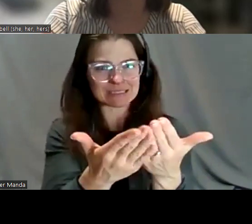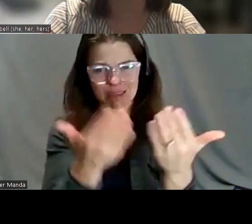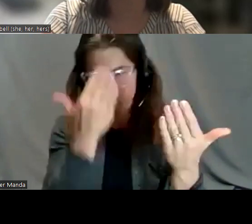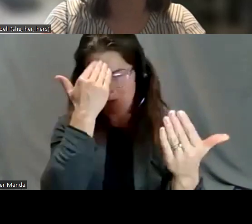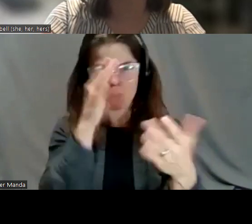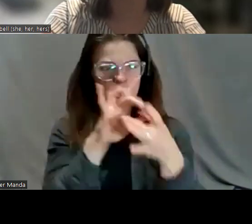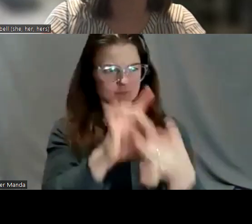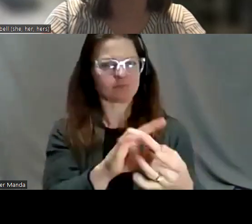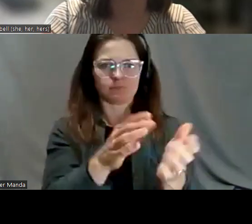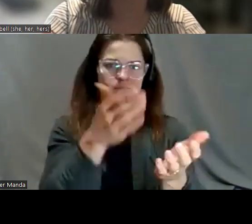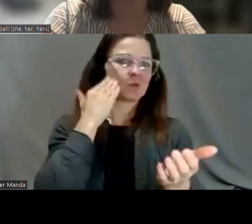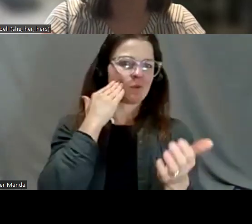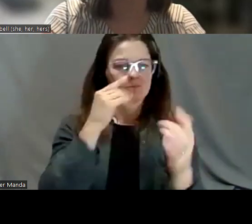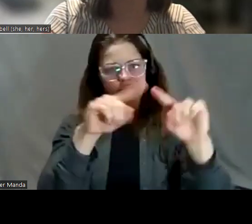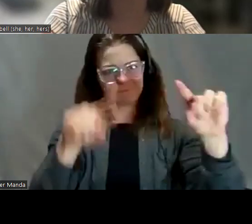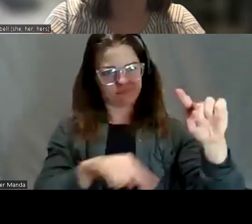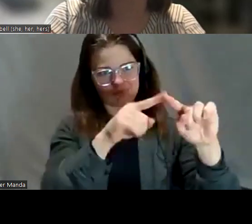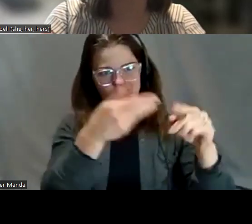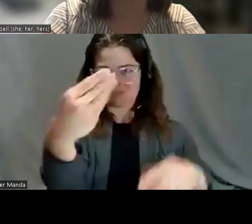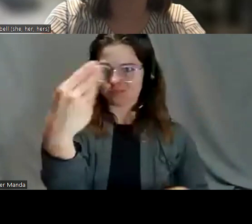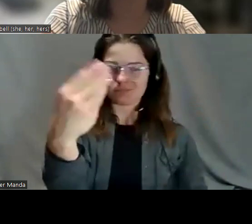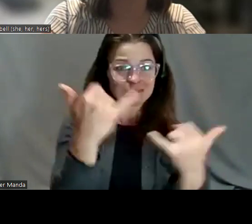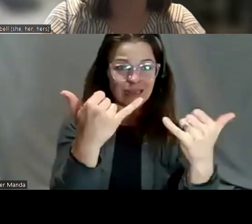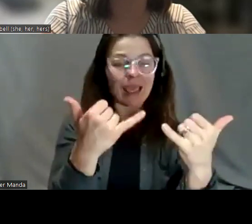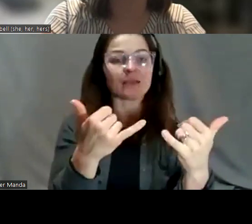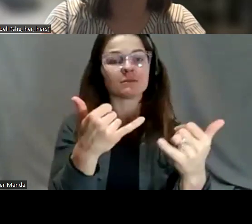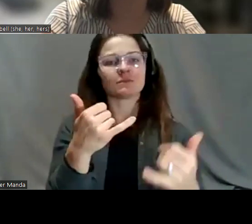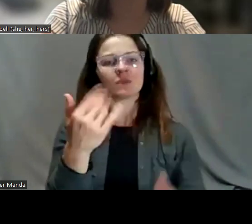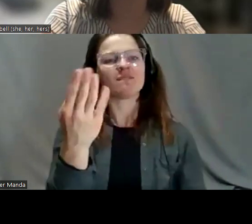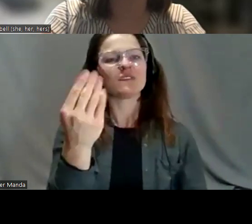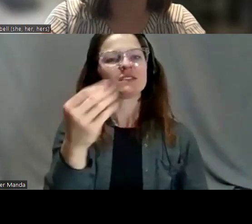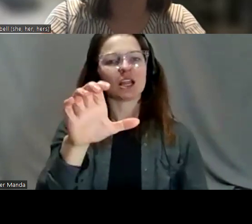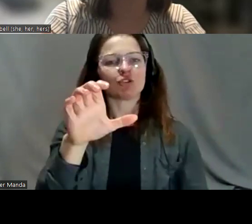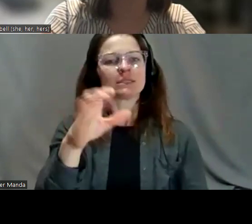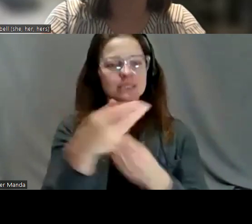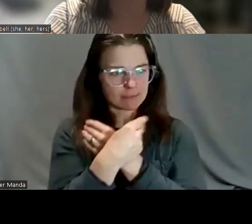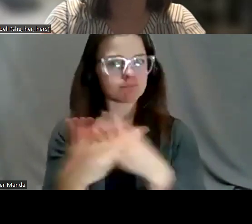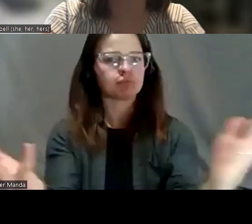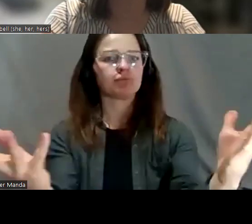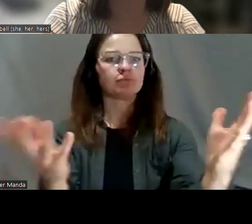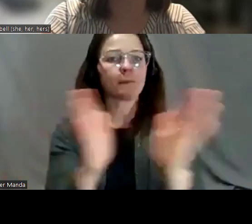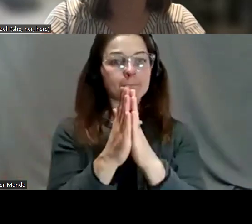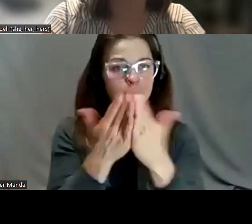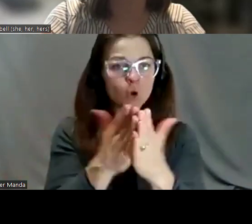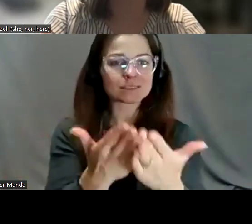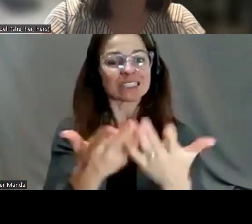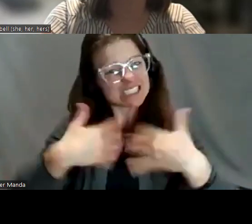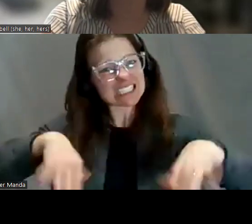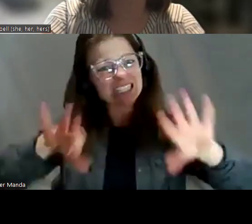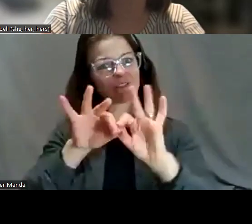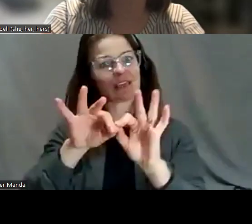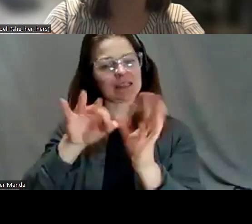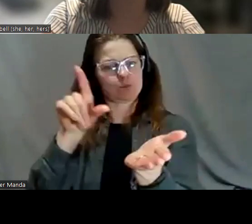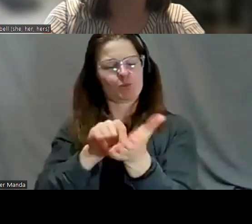today, largely distributed, that was like in the 1500s. And I think that is significant because that's print, that's a way of